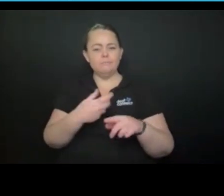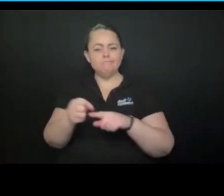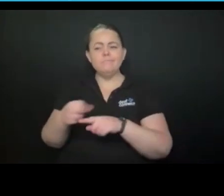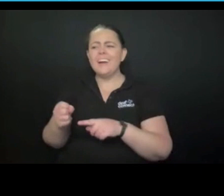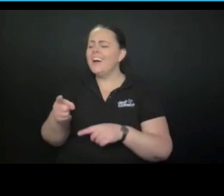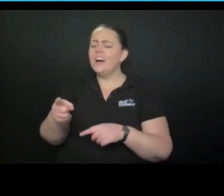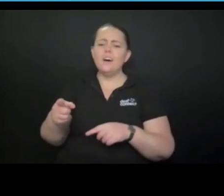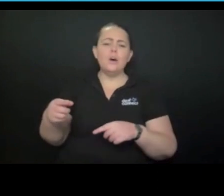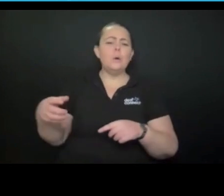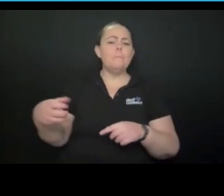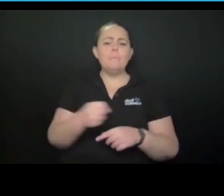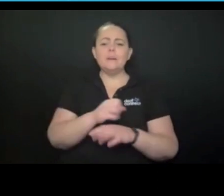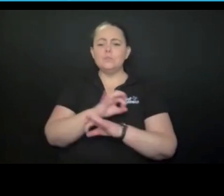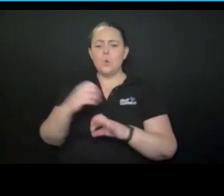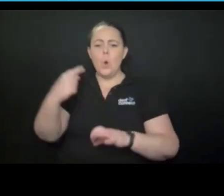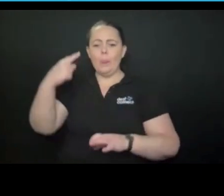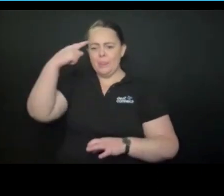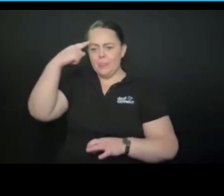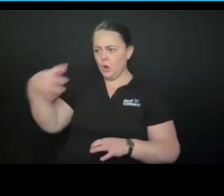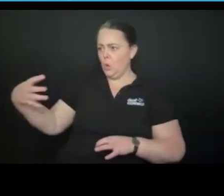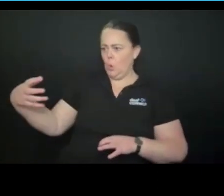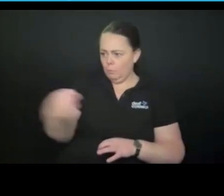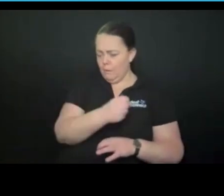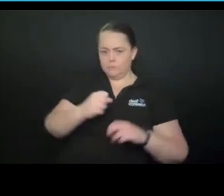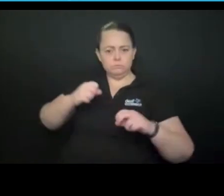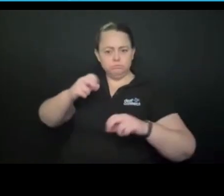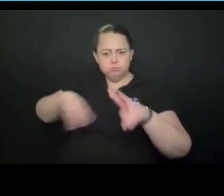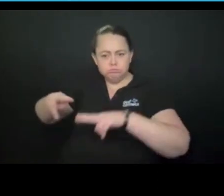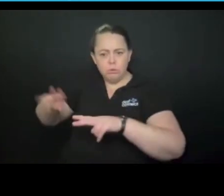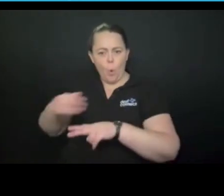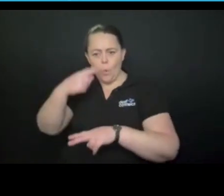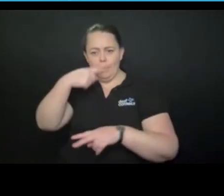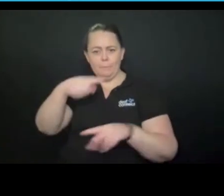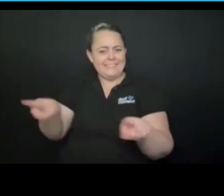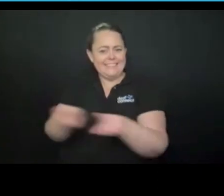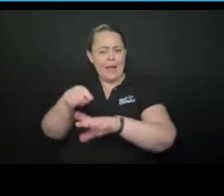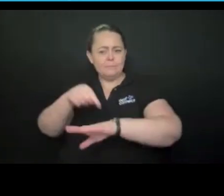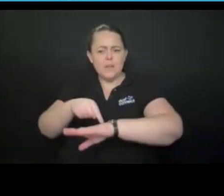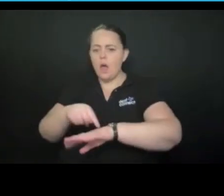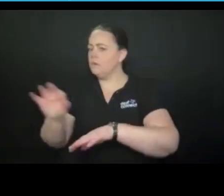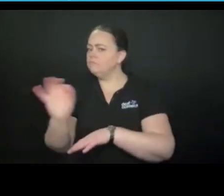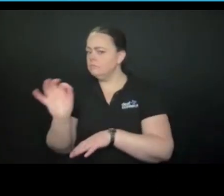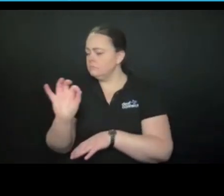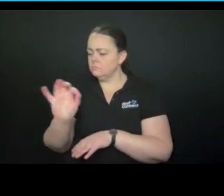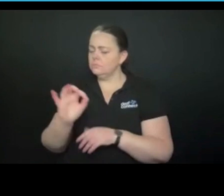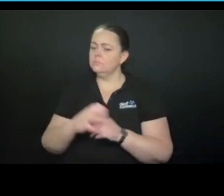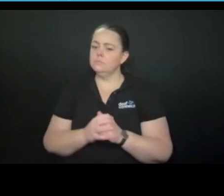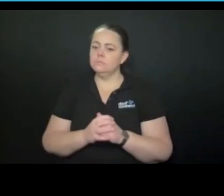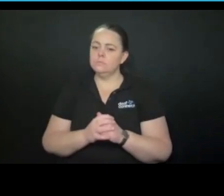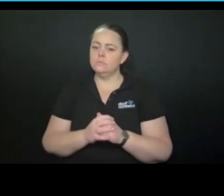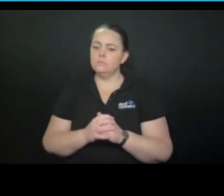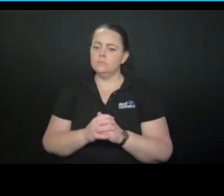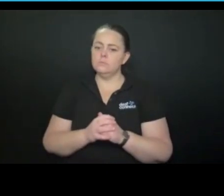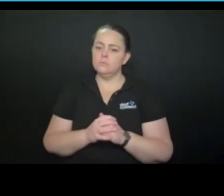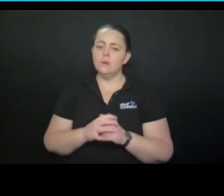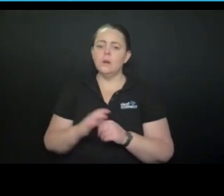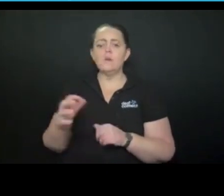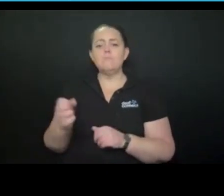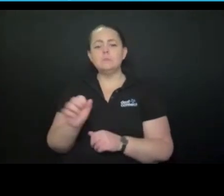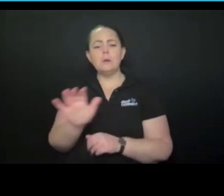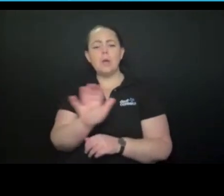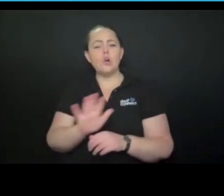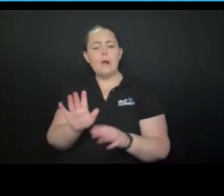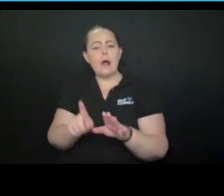time or that it has to be systematic, that it's really about doing it on or around the same